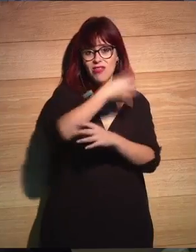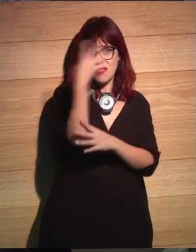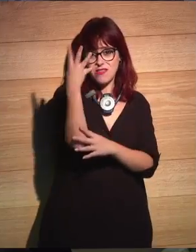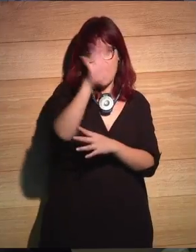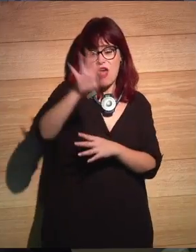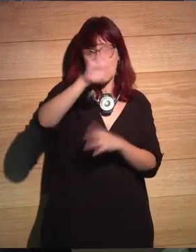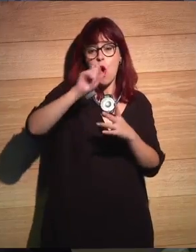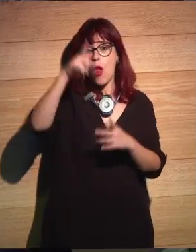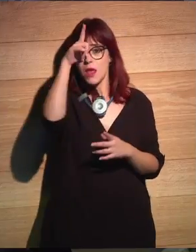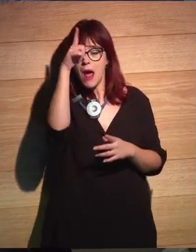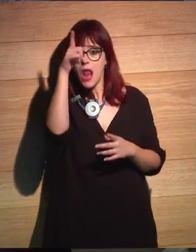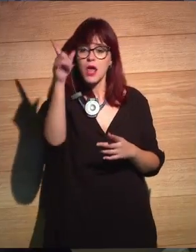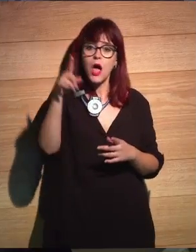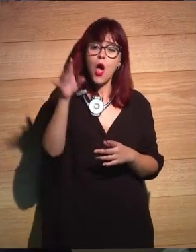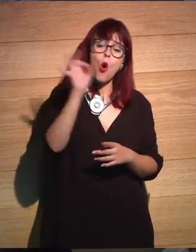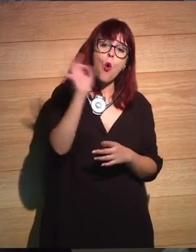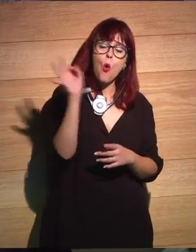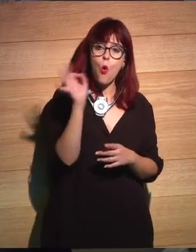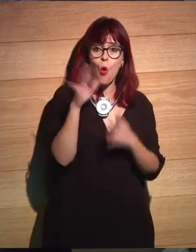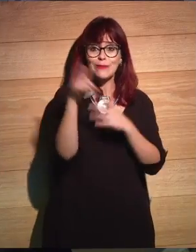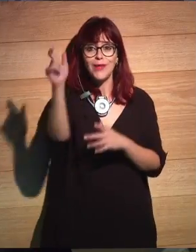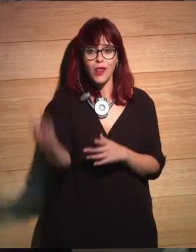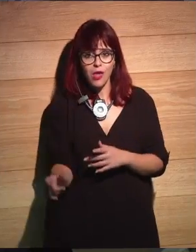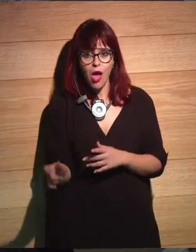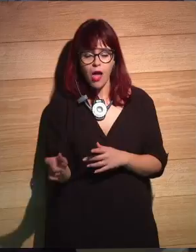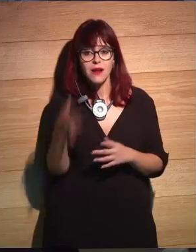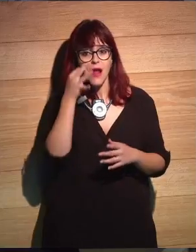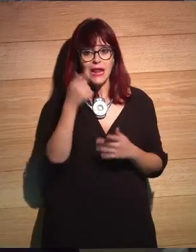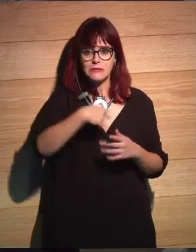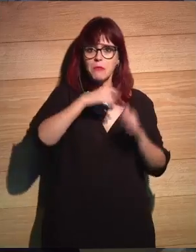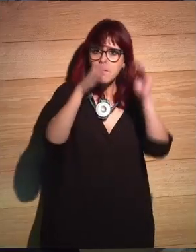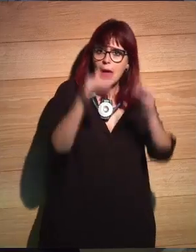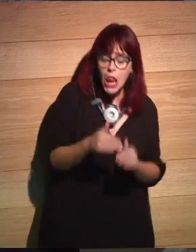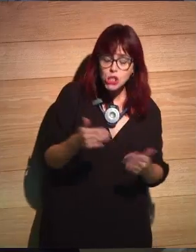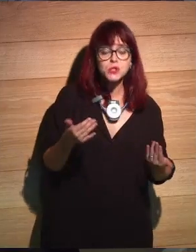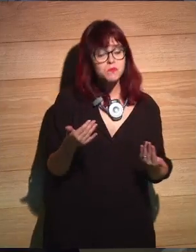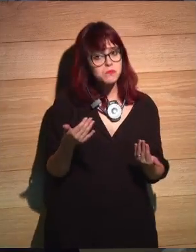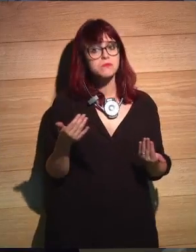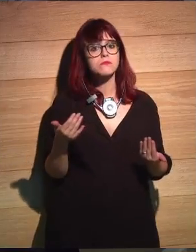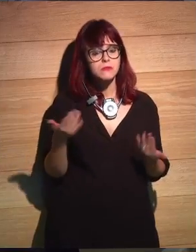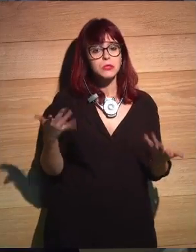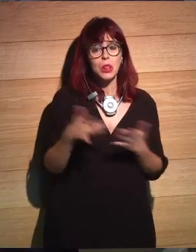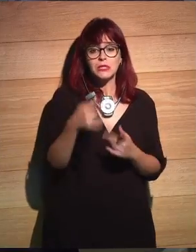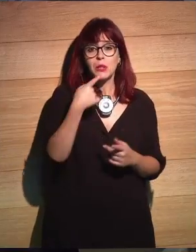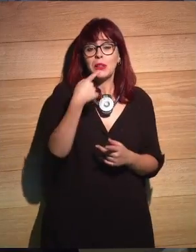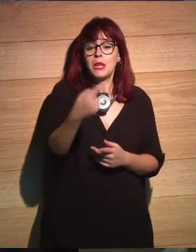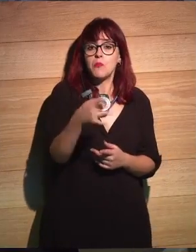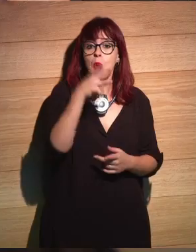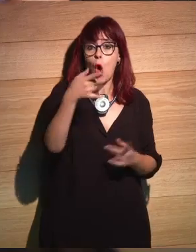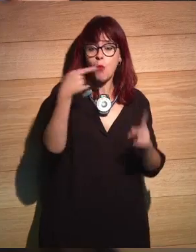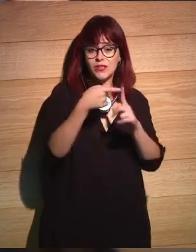fewer. And I wouldn't say at all, actually, that the American bestsellers are dominating the